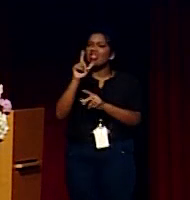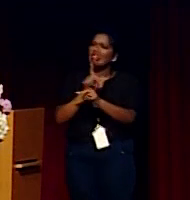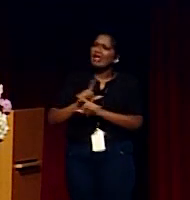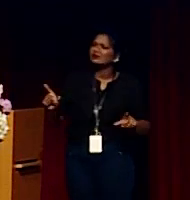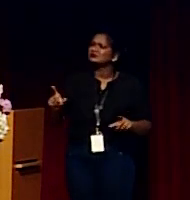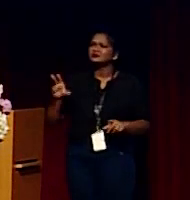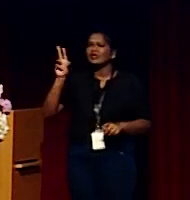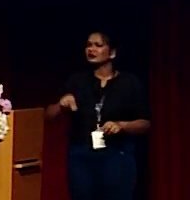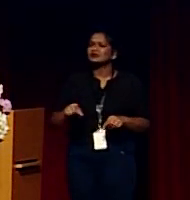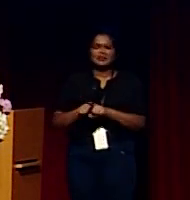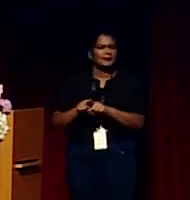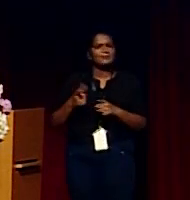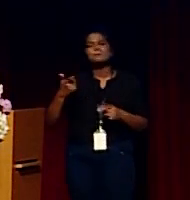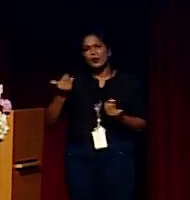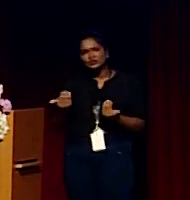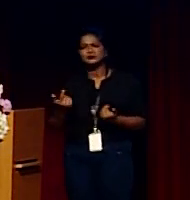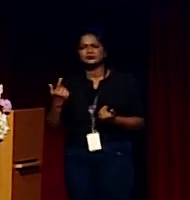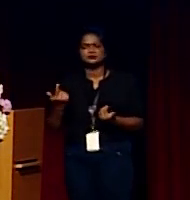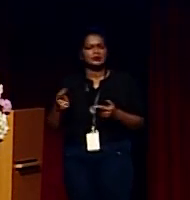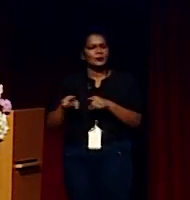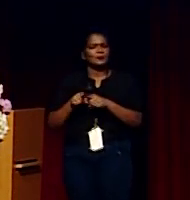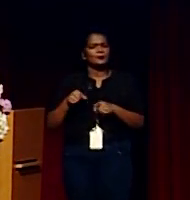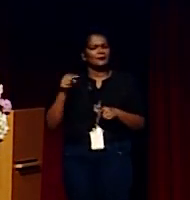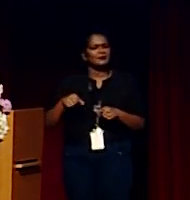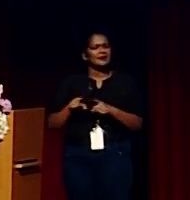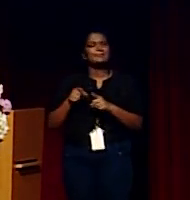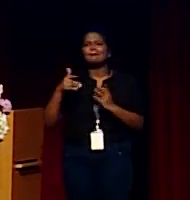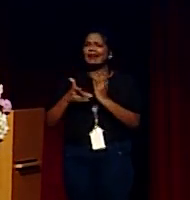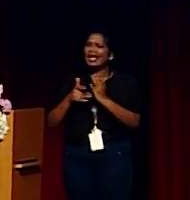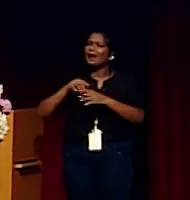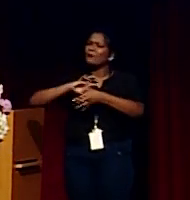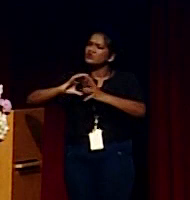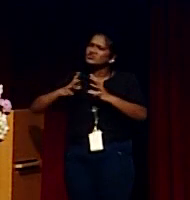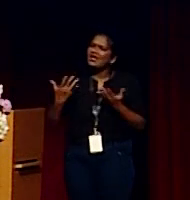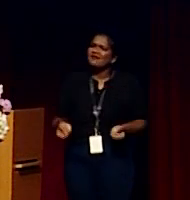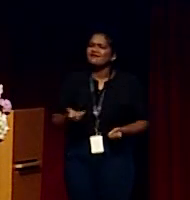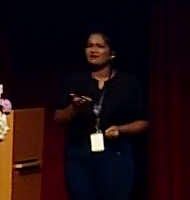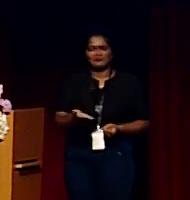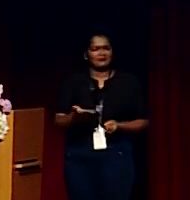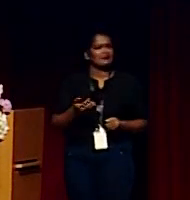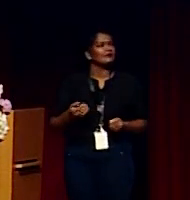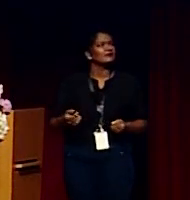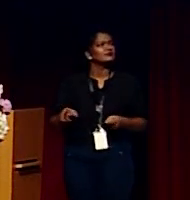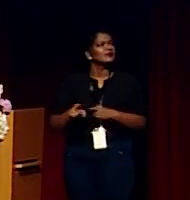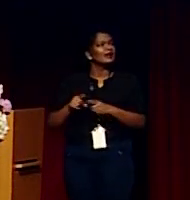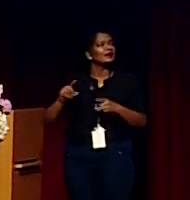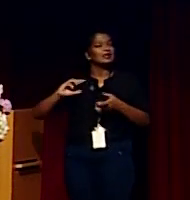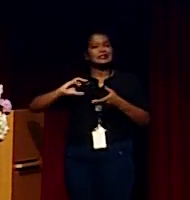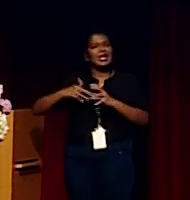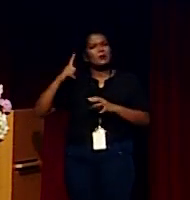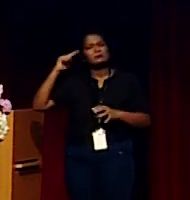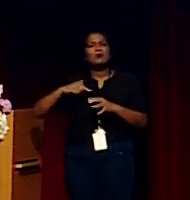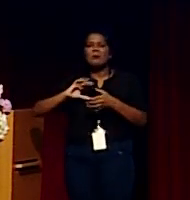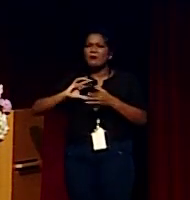it's not that trivial, so it's being passed with a recursive stack machine or stack automaton, which